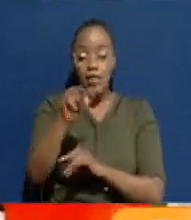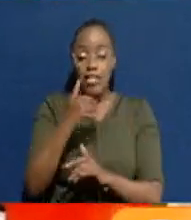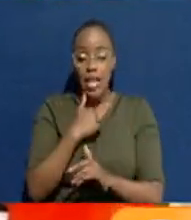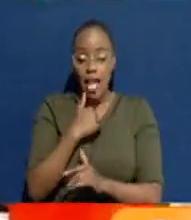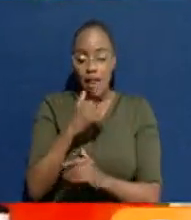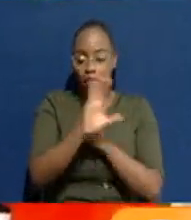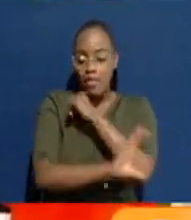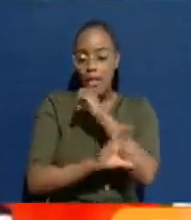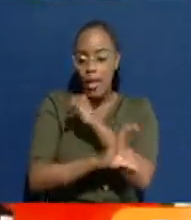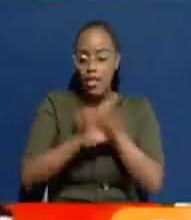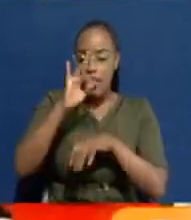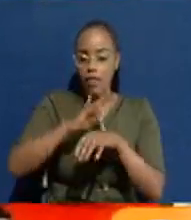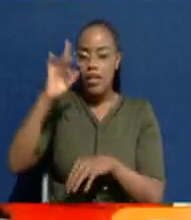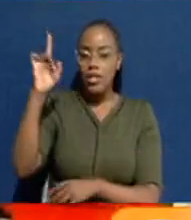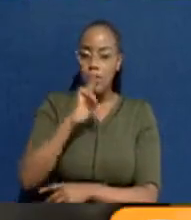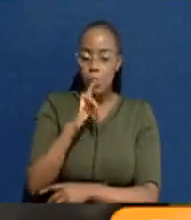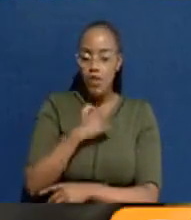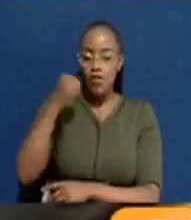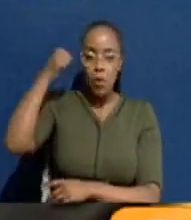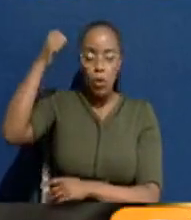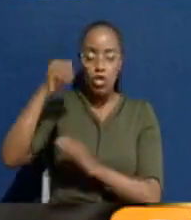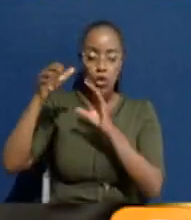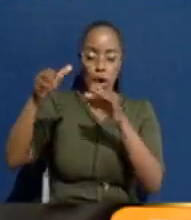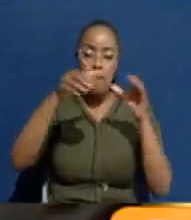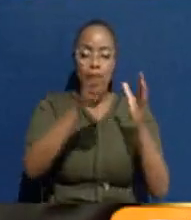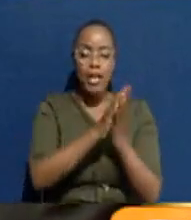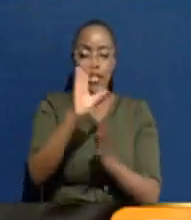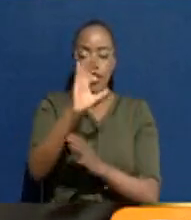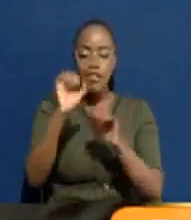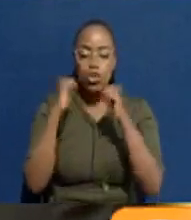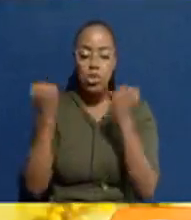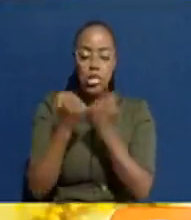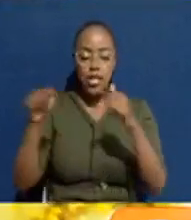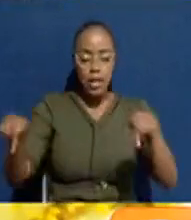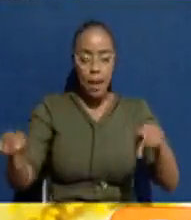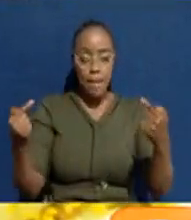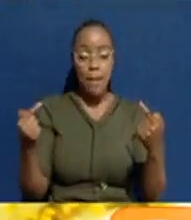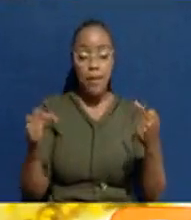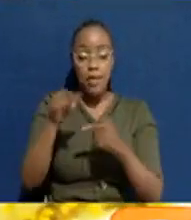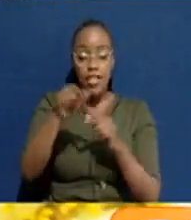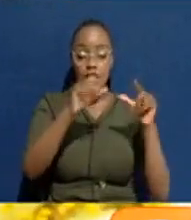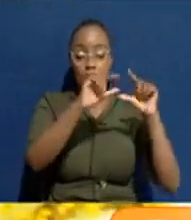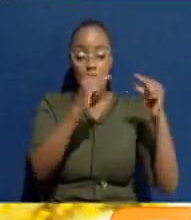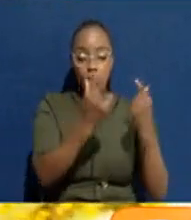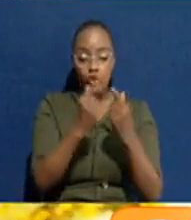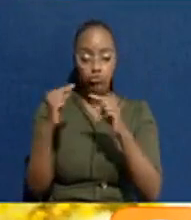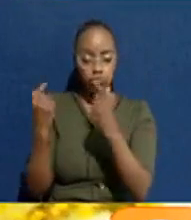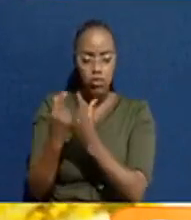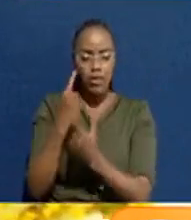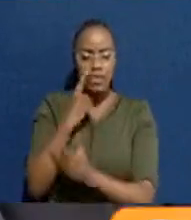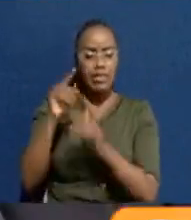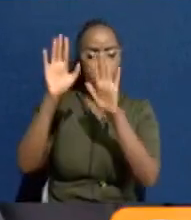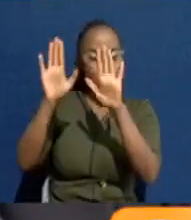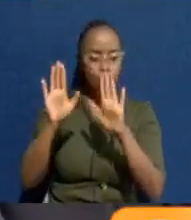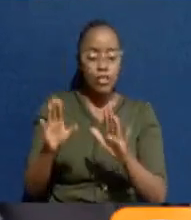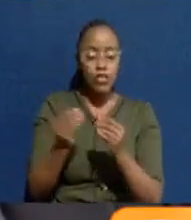a substantially effective base of political parties and civil society groups. These groupings are considered critical